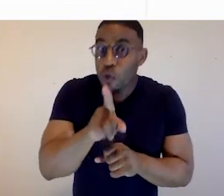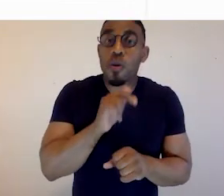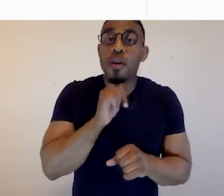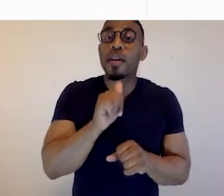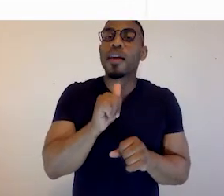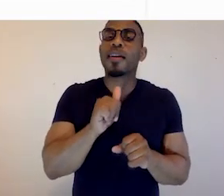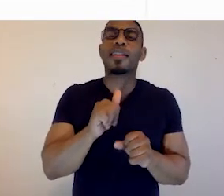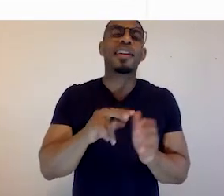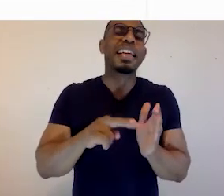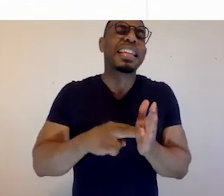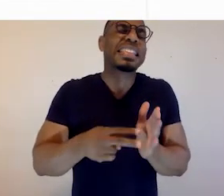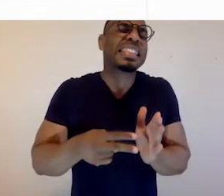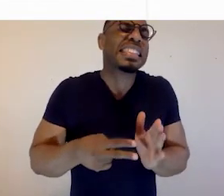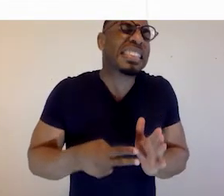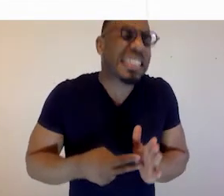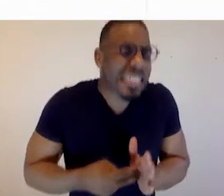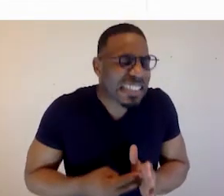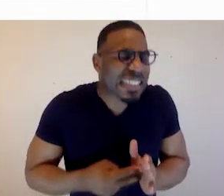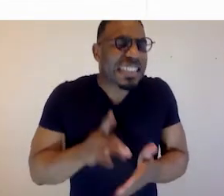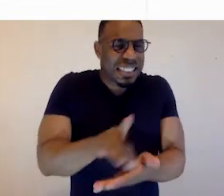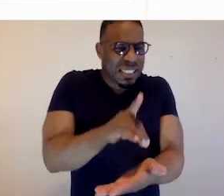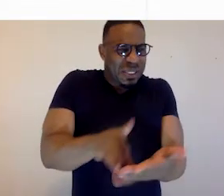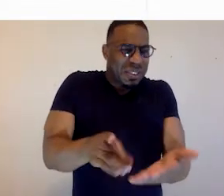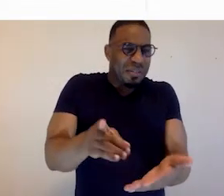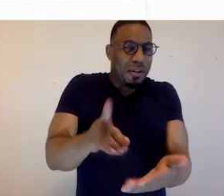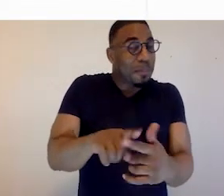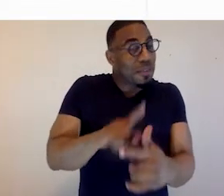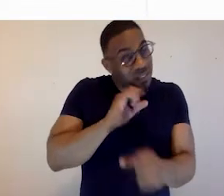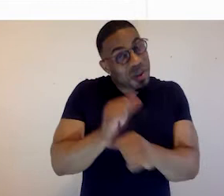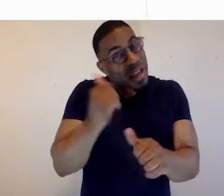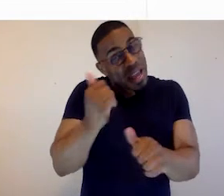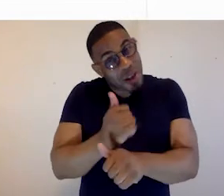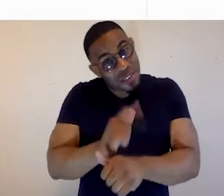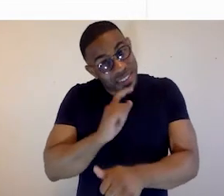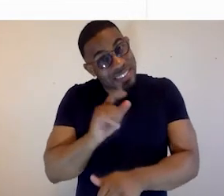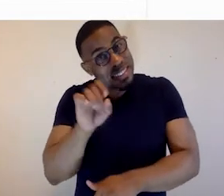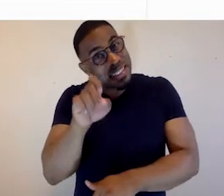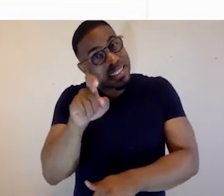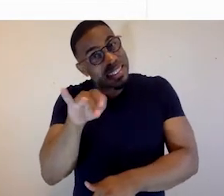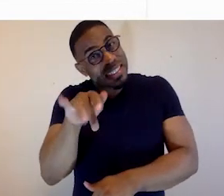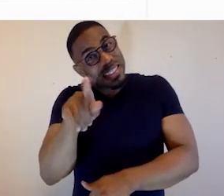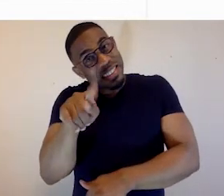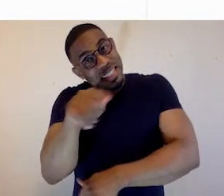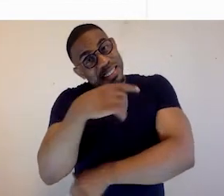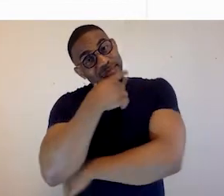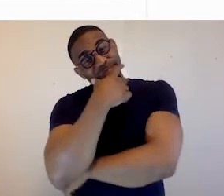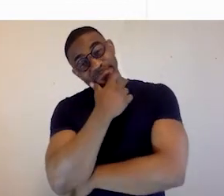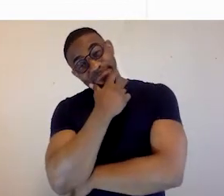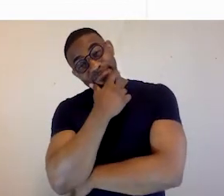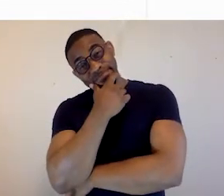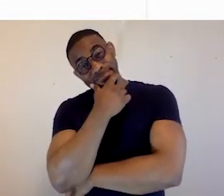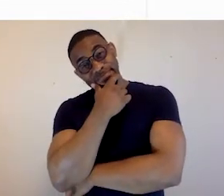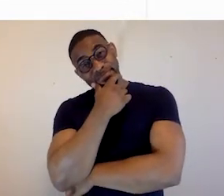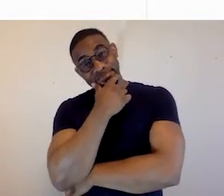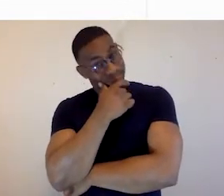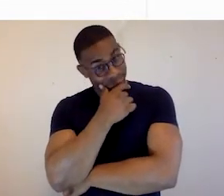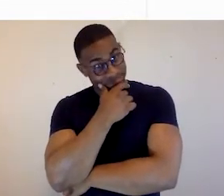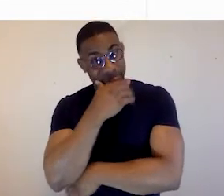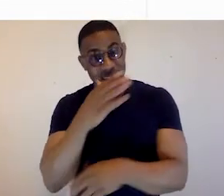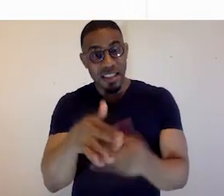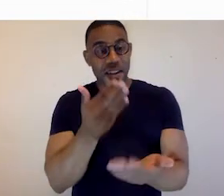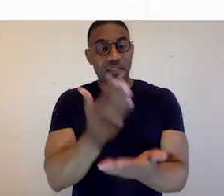aren't intentionally discriminating, but your algorithm is sexist. And given the factors